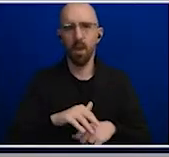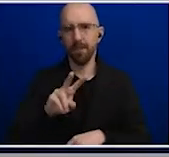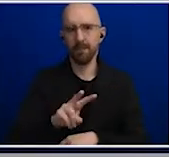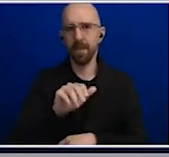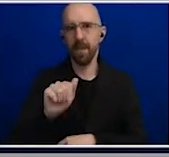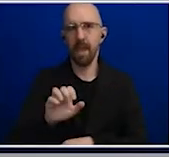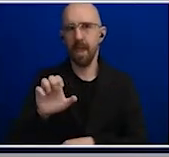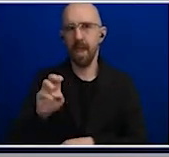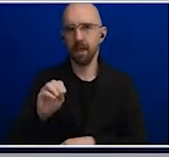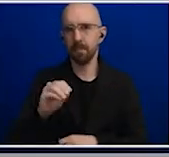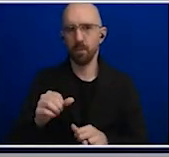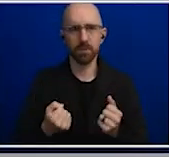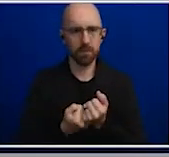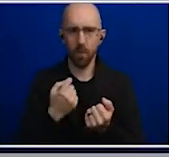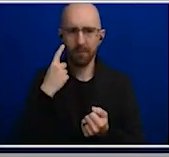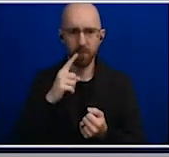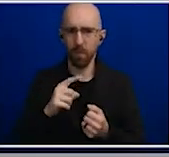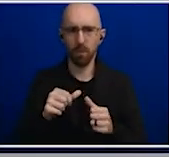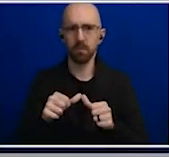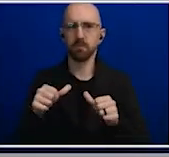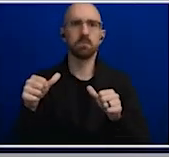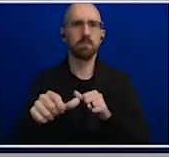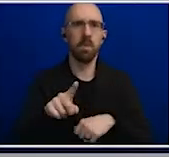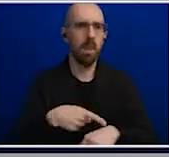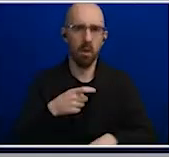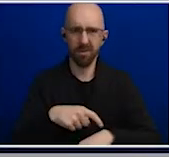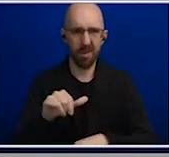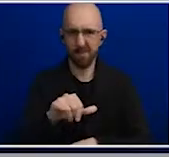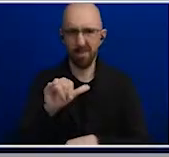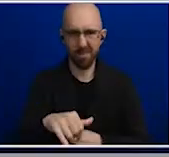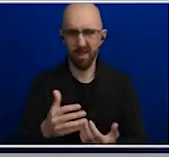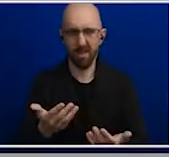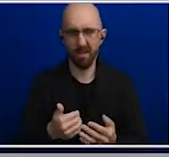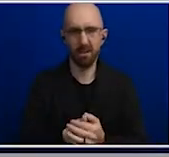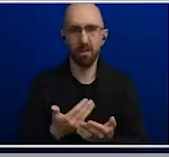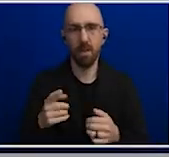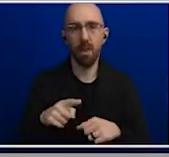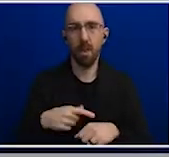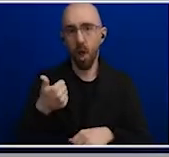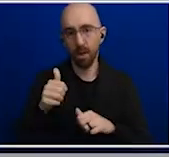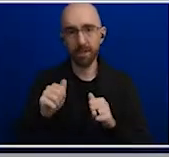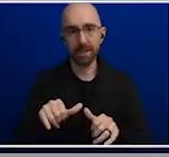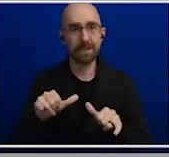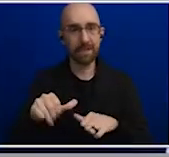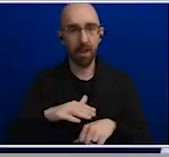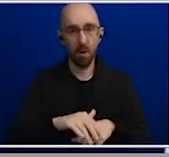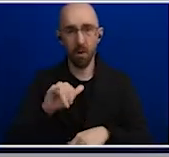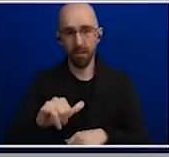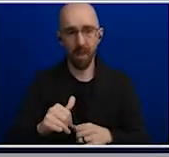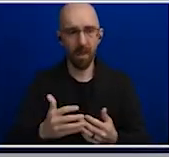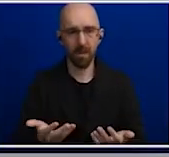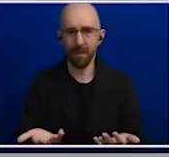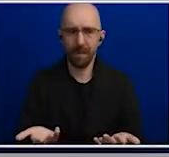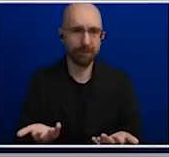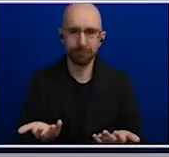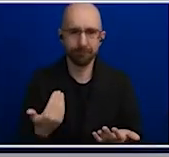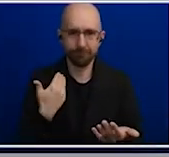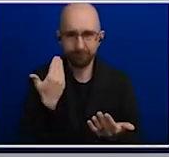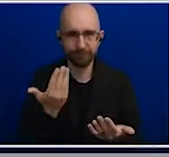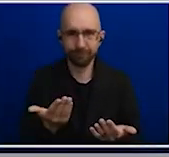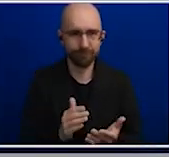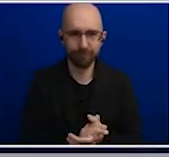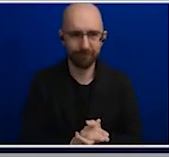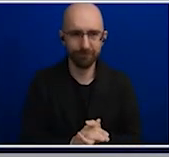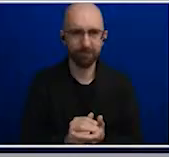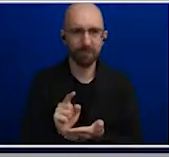for an extended amount of time like that. But what's the longest you can stay on VA ECMO? You don't want to find out?